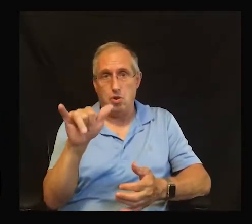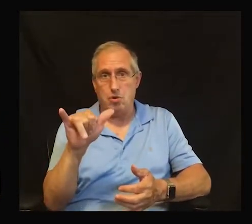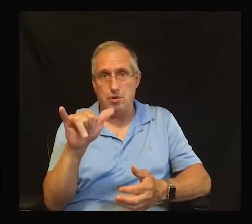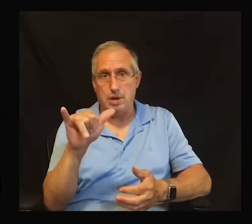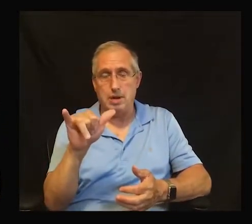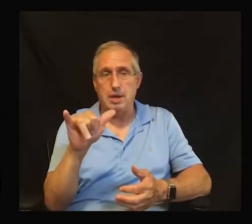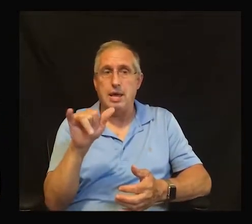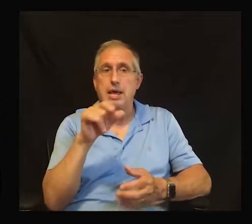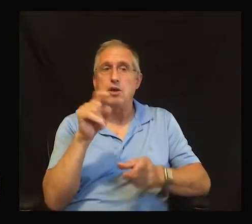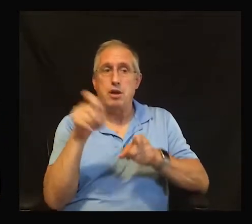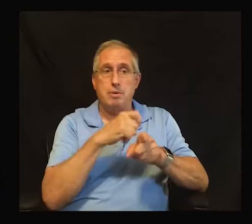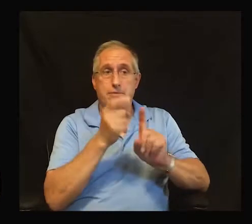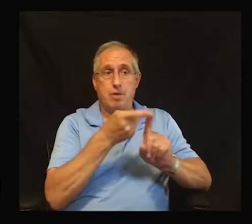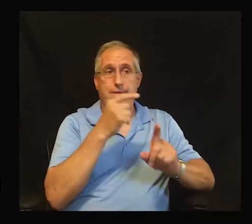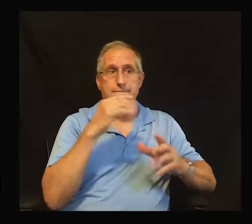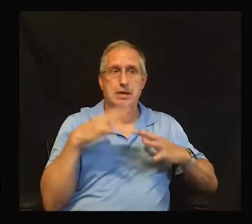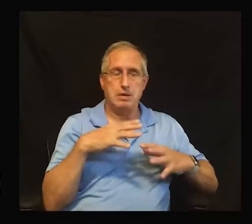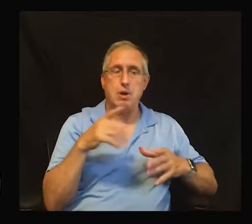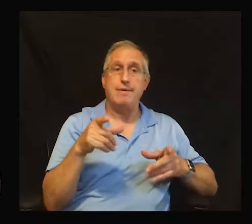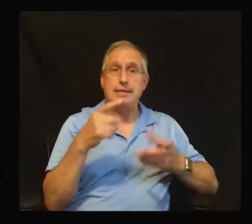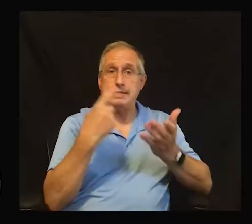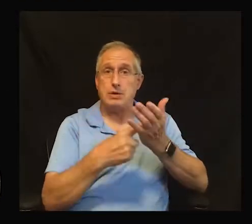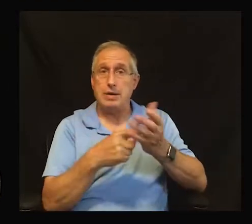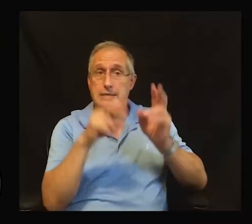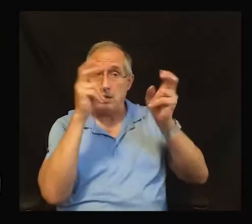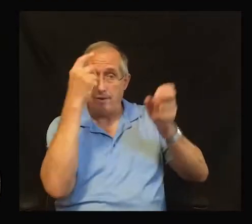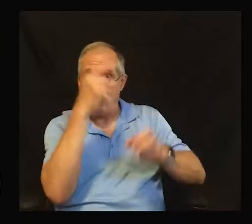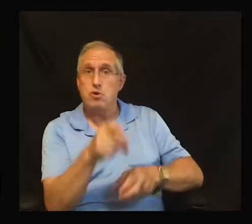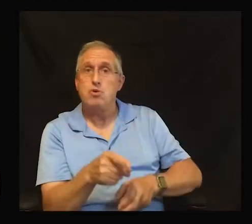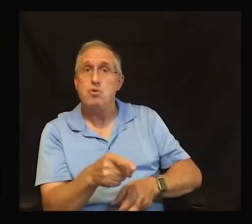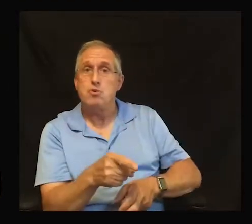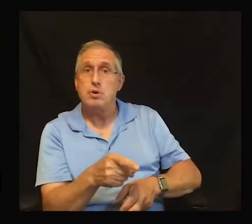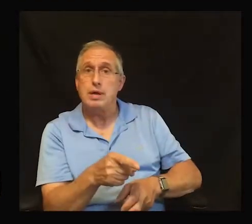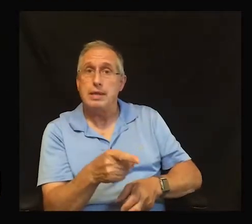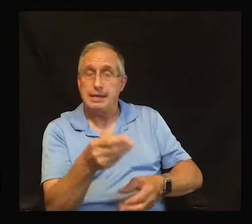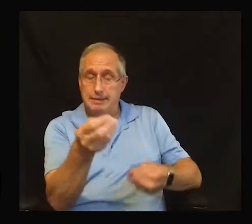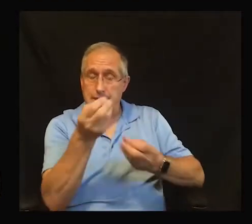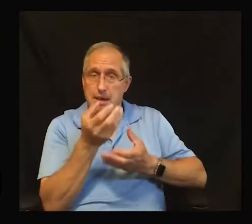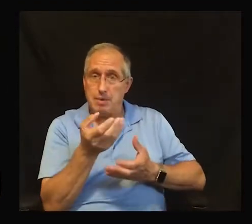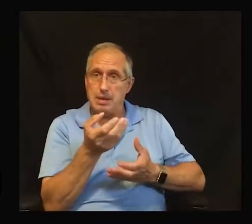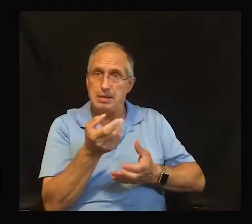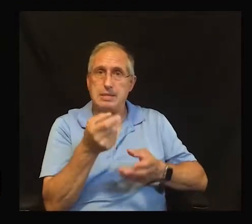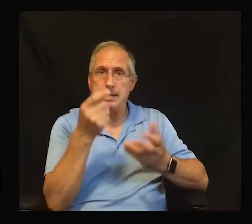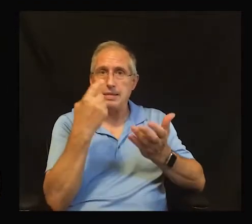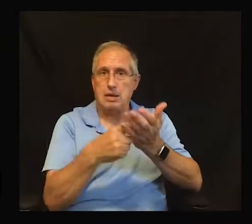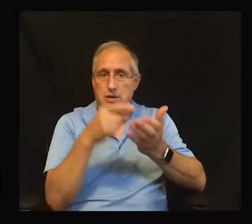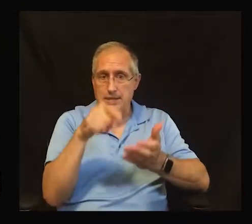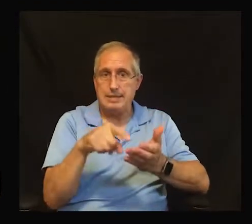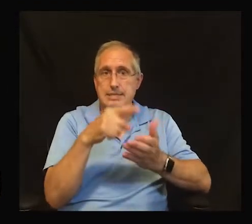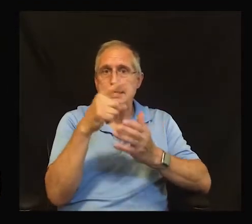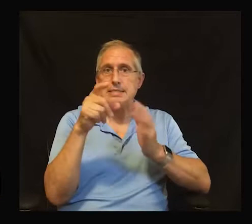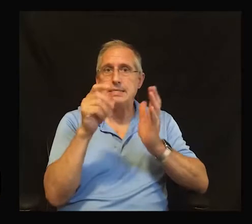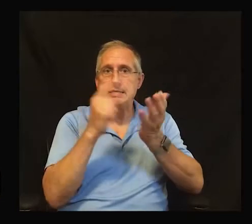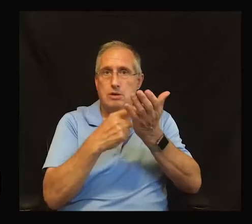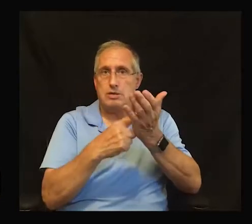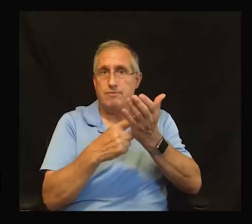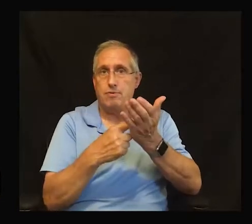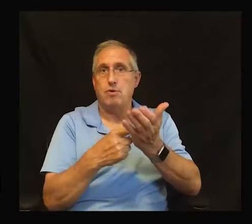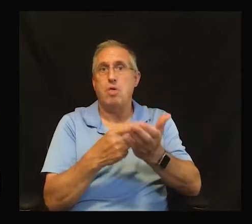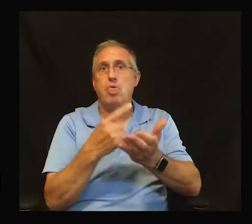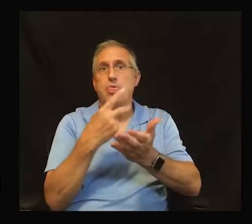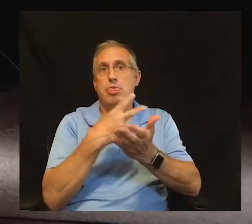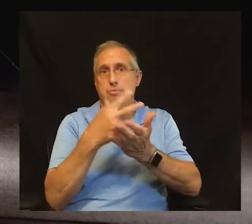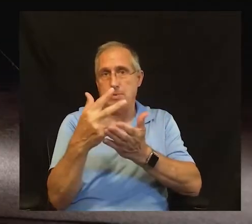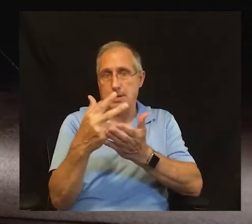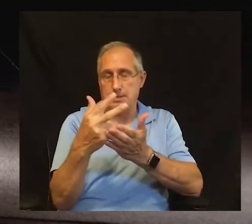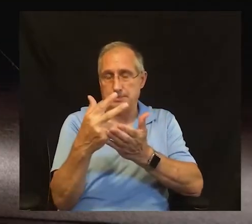their vacation. They were so excited. They said, we have a series title for you. And they gave me this title. And this is the title for this series for the next 3 weeks in